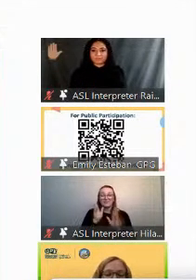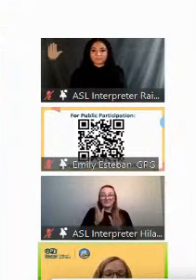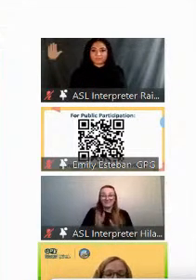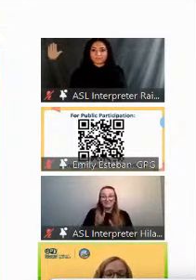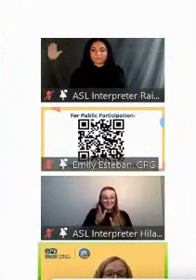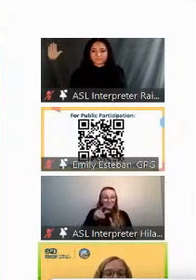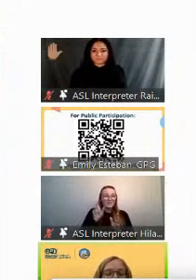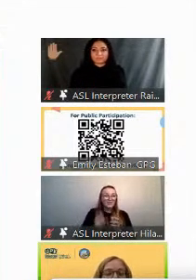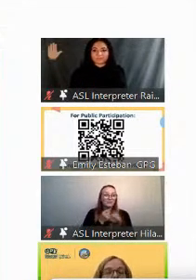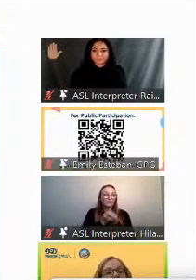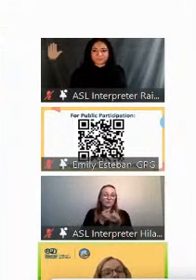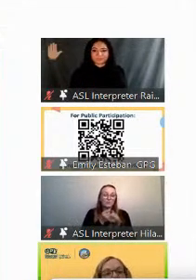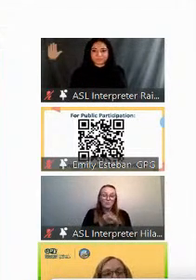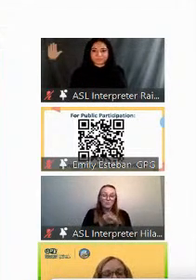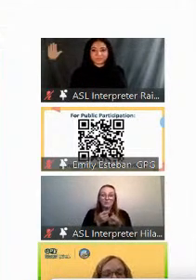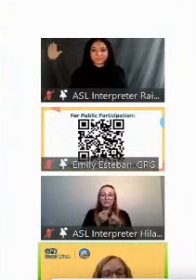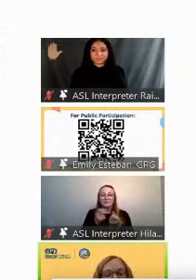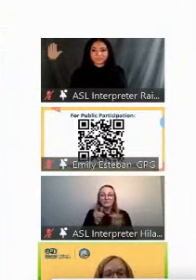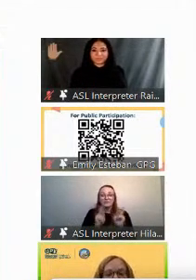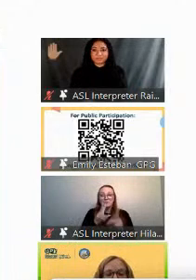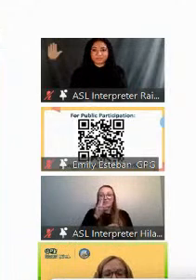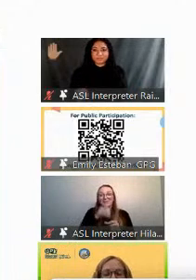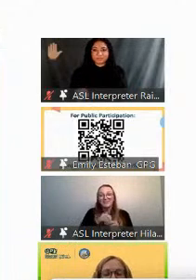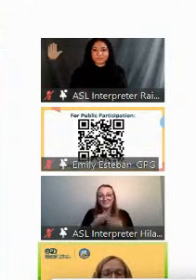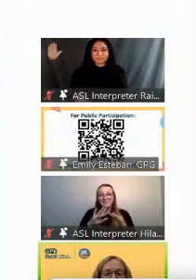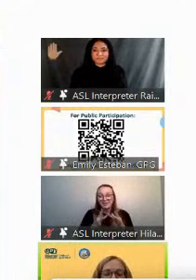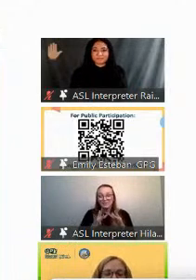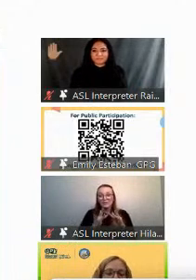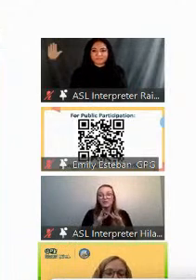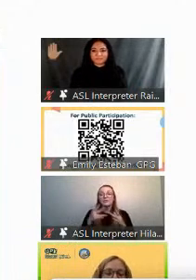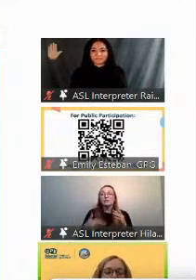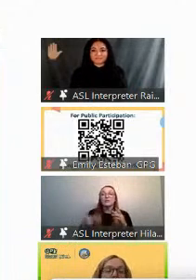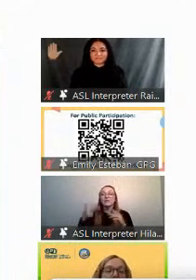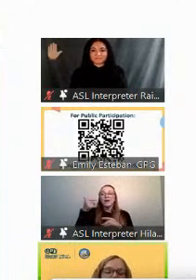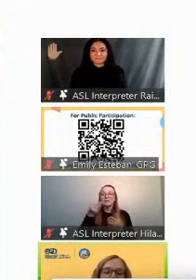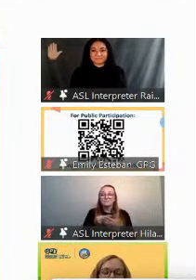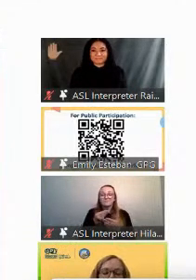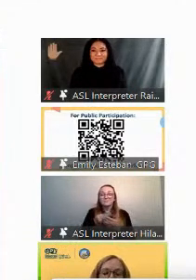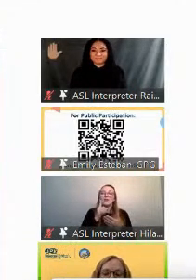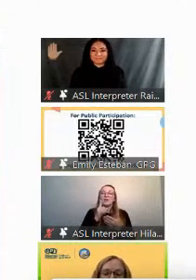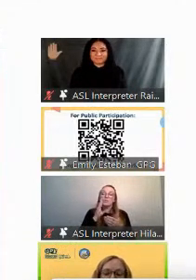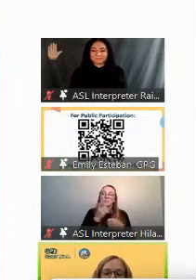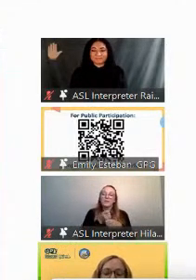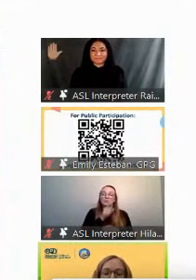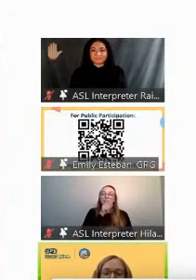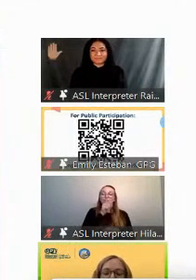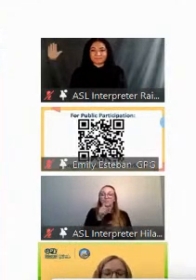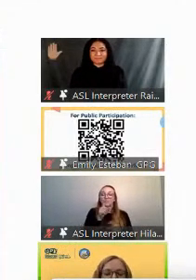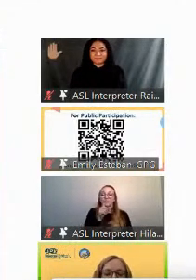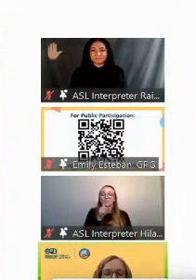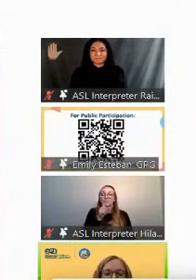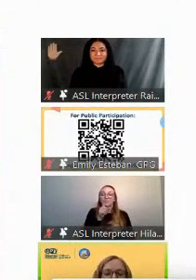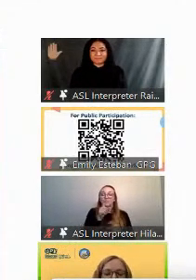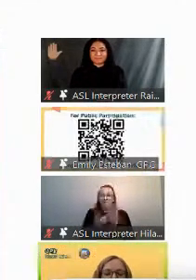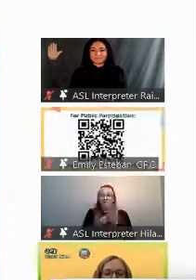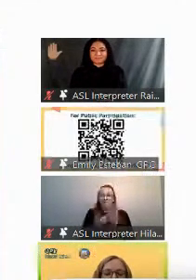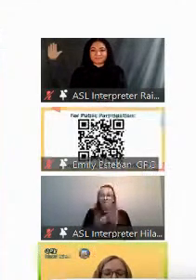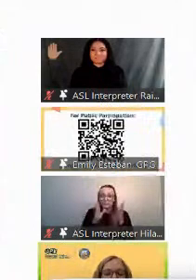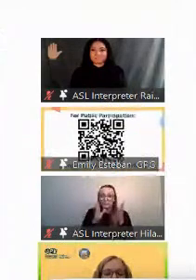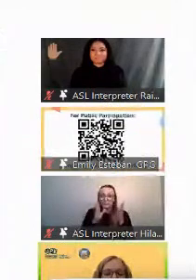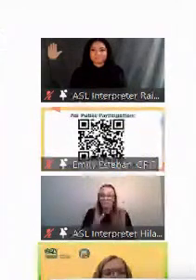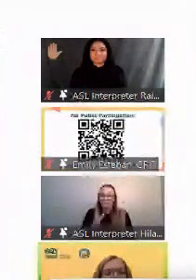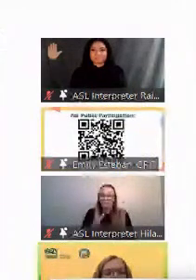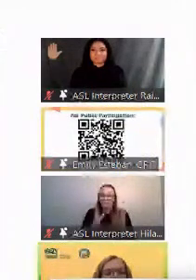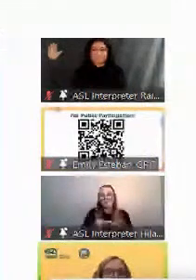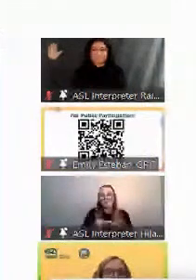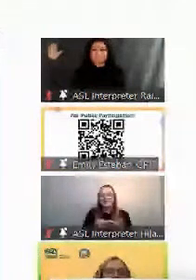in the network. Higher support costs ensure Fetchins contractors have funding to provide more professional development